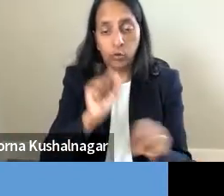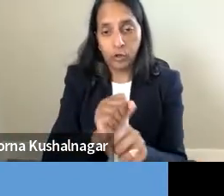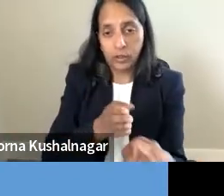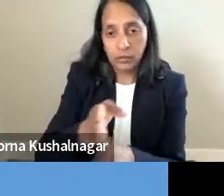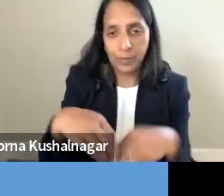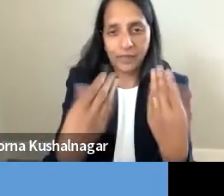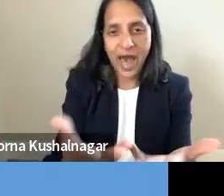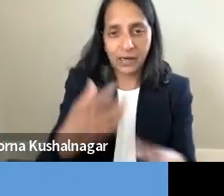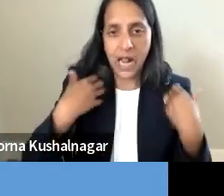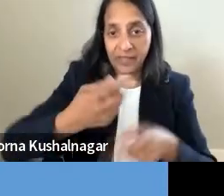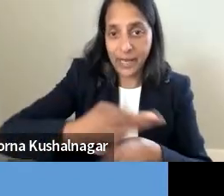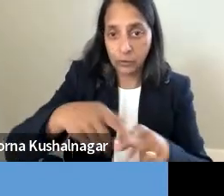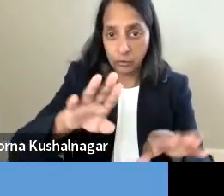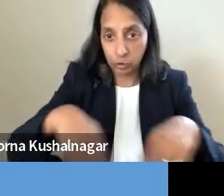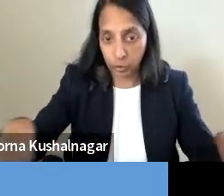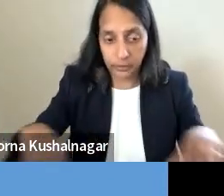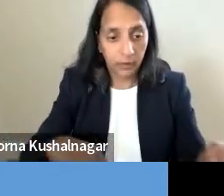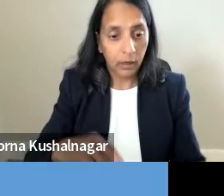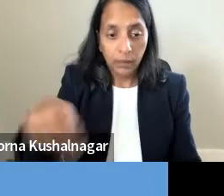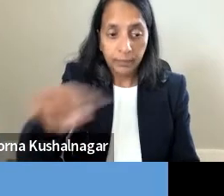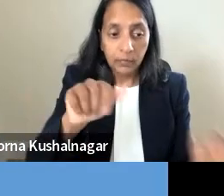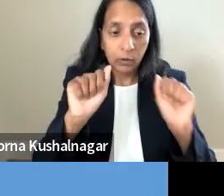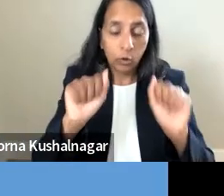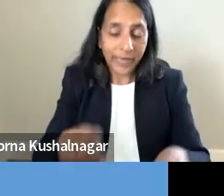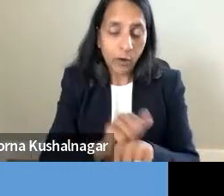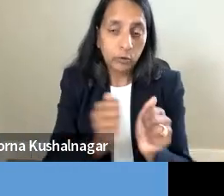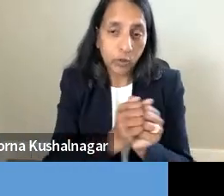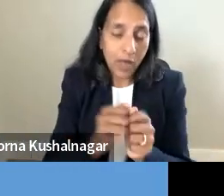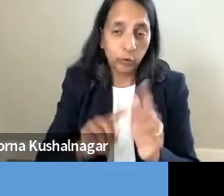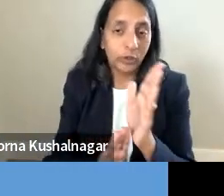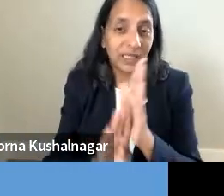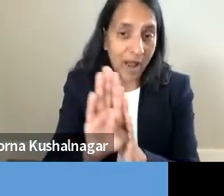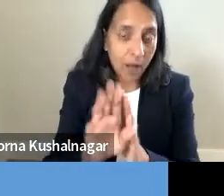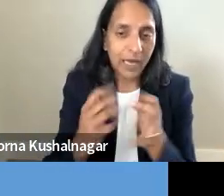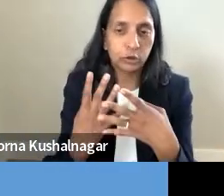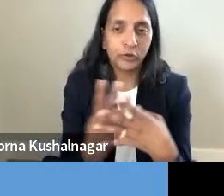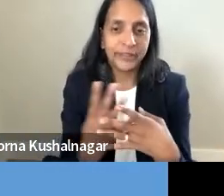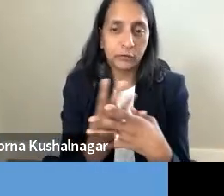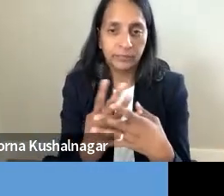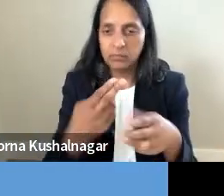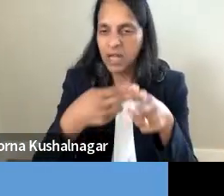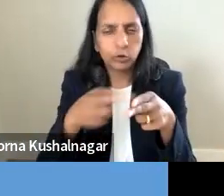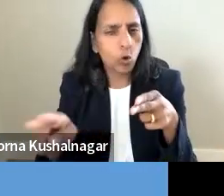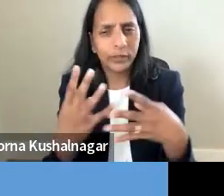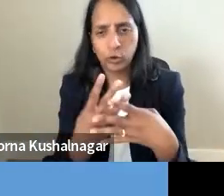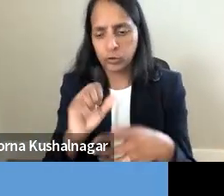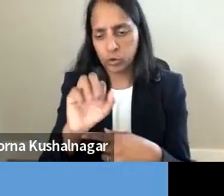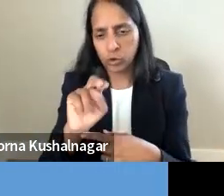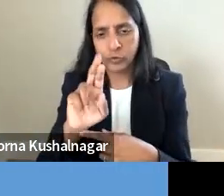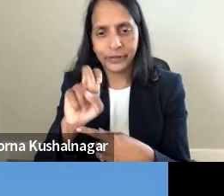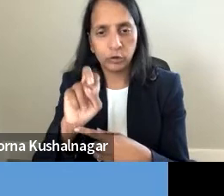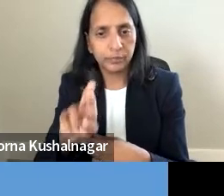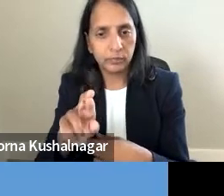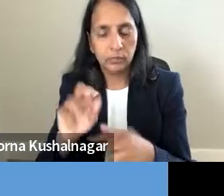Another solution for you all, if you're a provider in the healthcare setting and working with deaf children, you can work to develop a